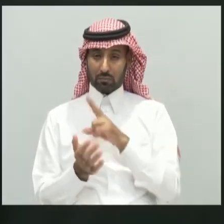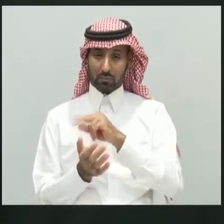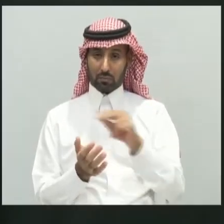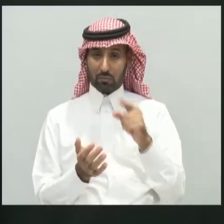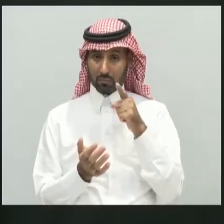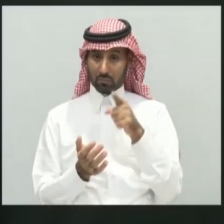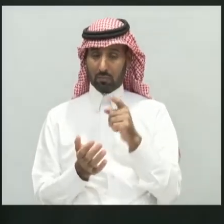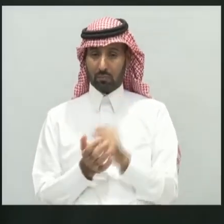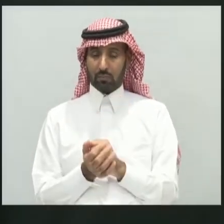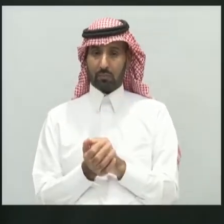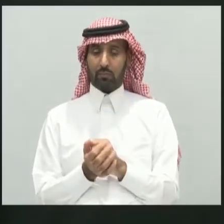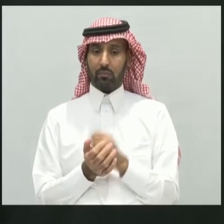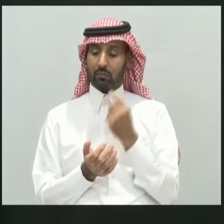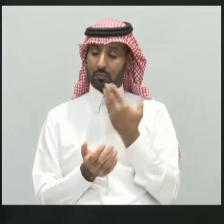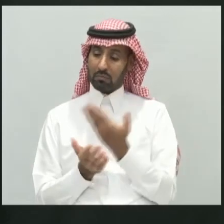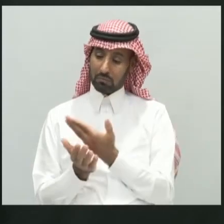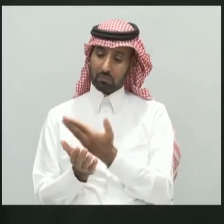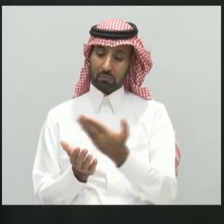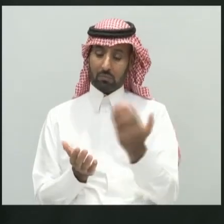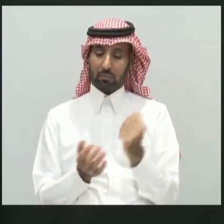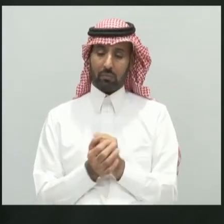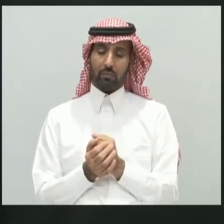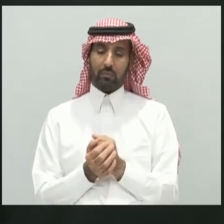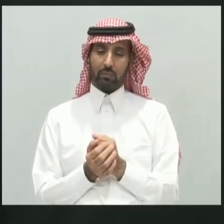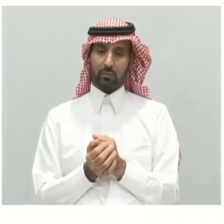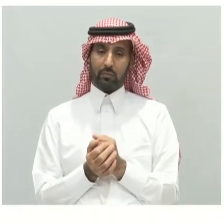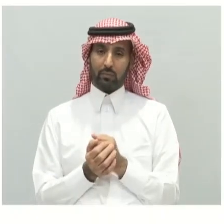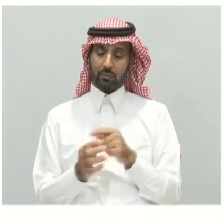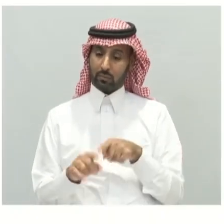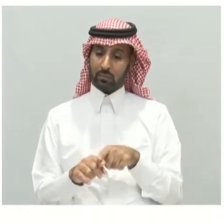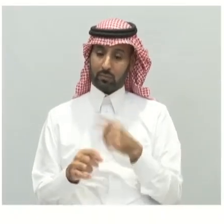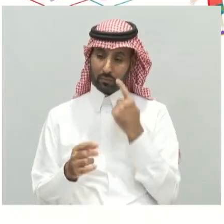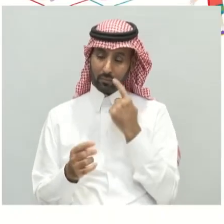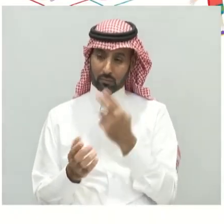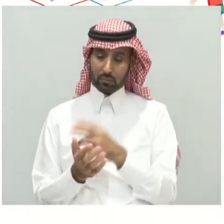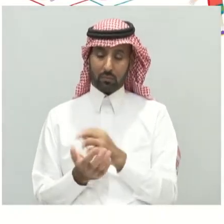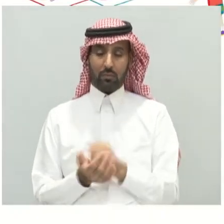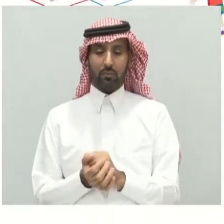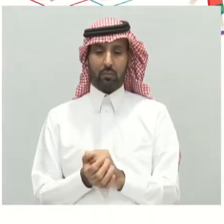something similar about you, then share it with your friends, okay? share it with your class.